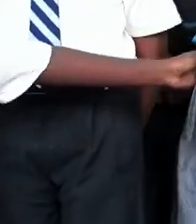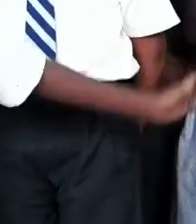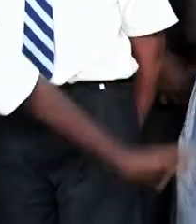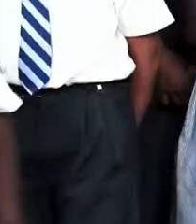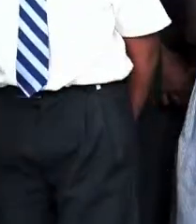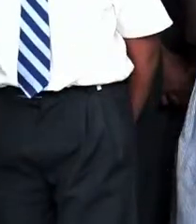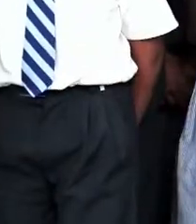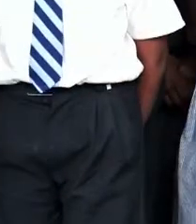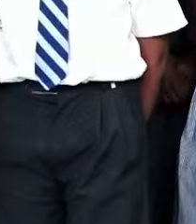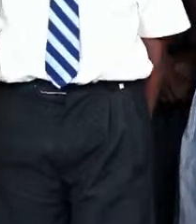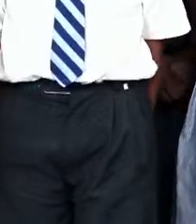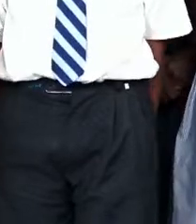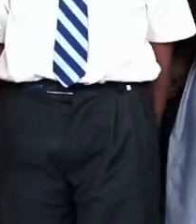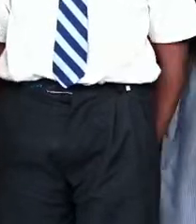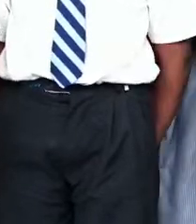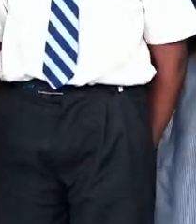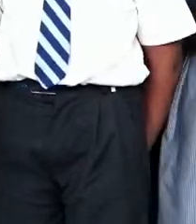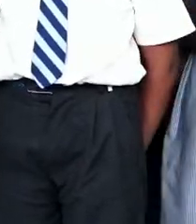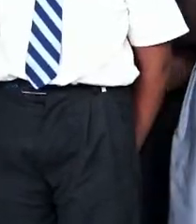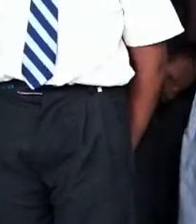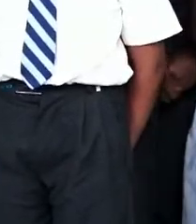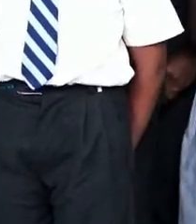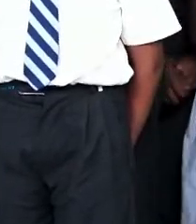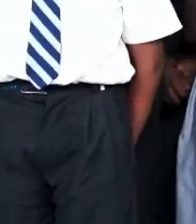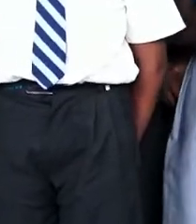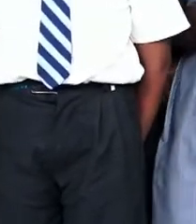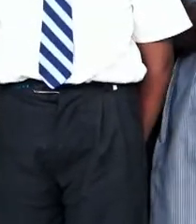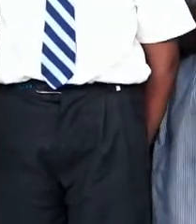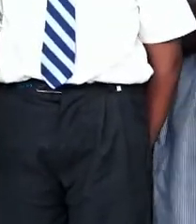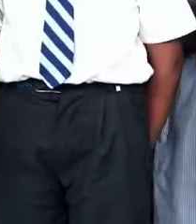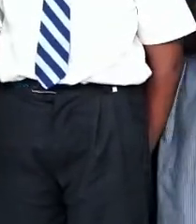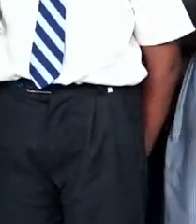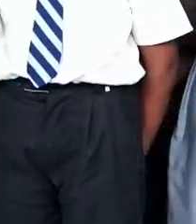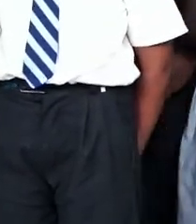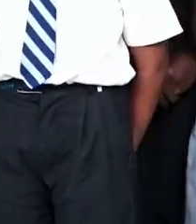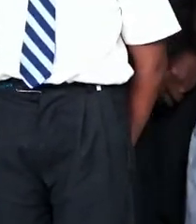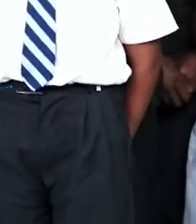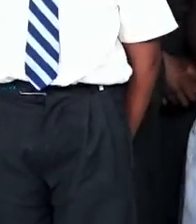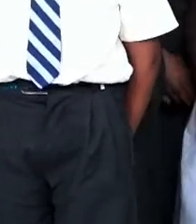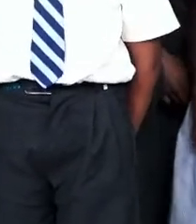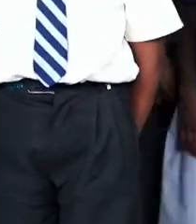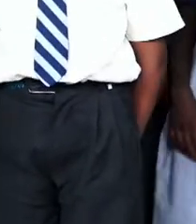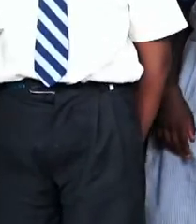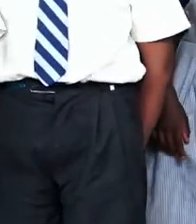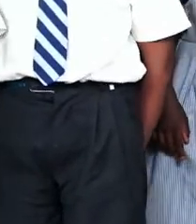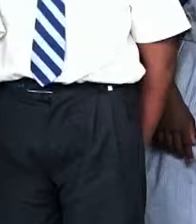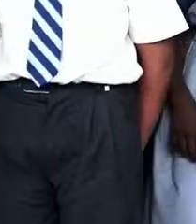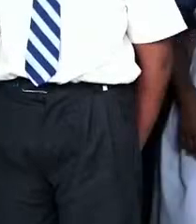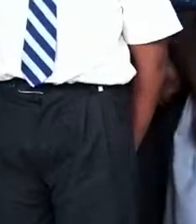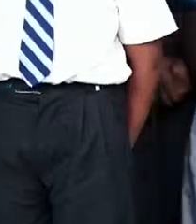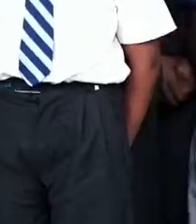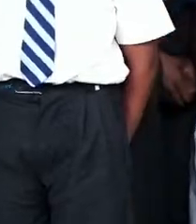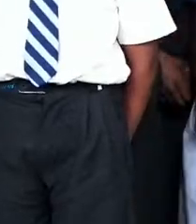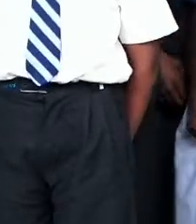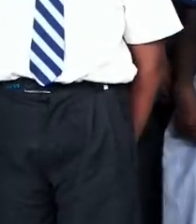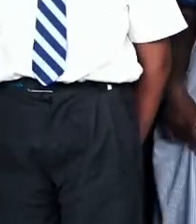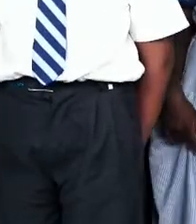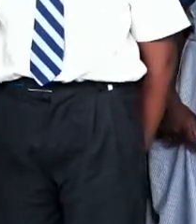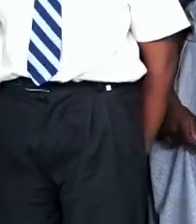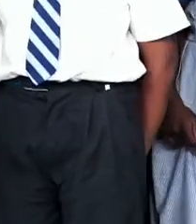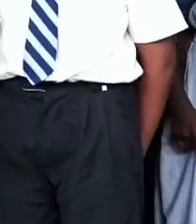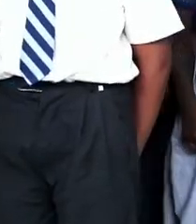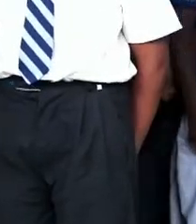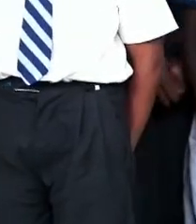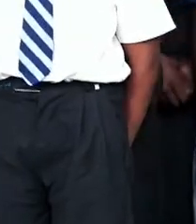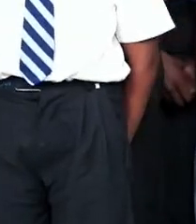Before I knew my name, before I drew a breath, he was making